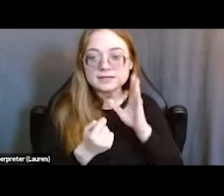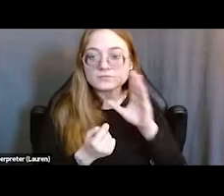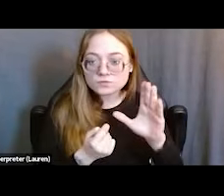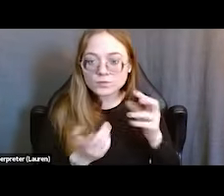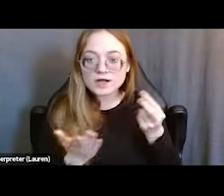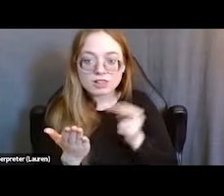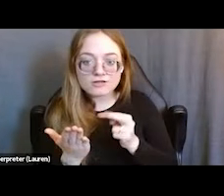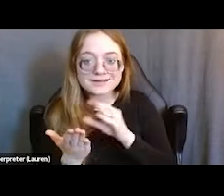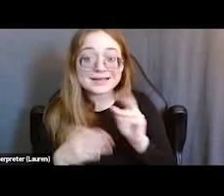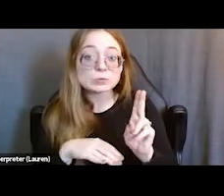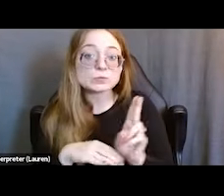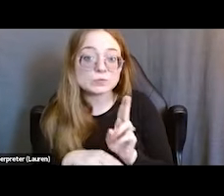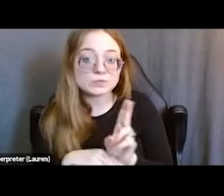use